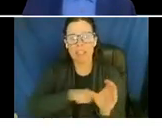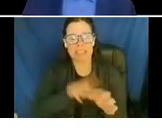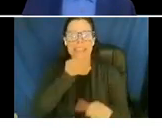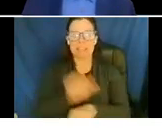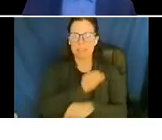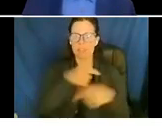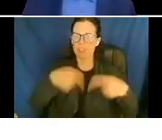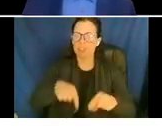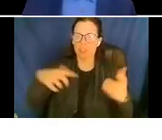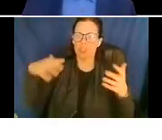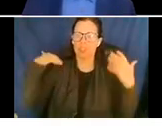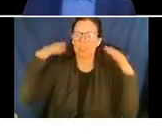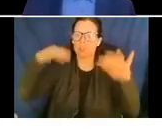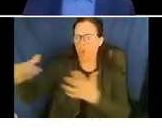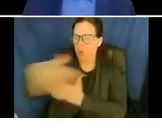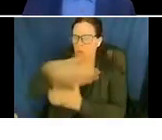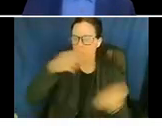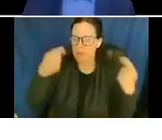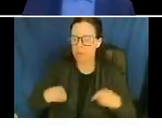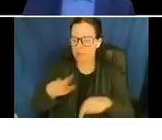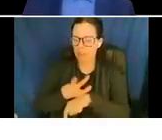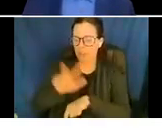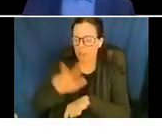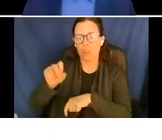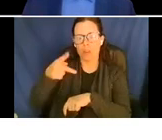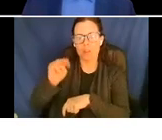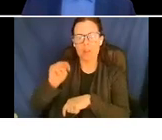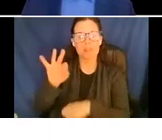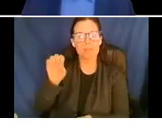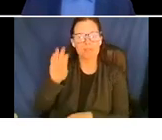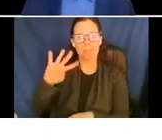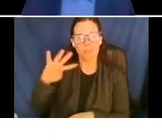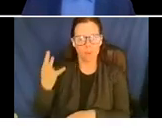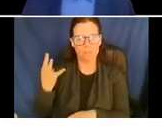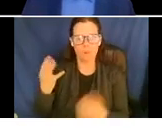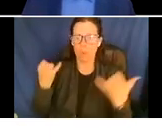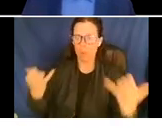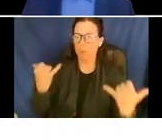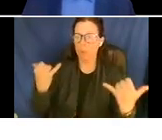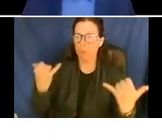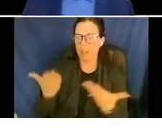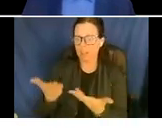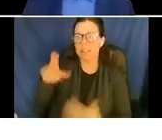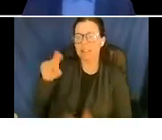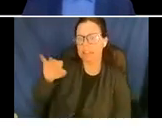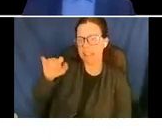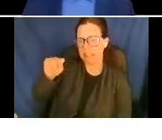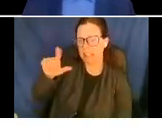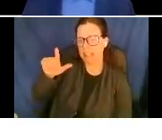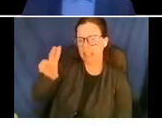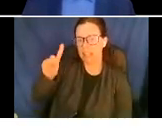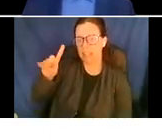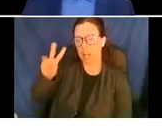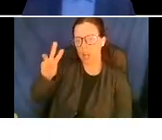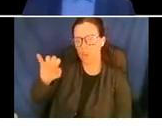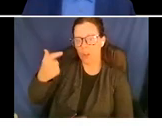having. It is 3:30 p.m. on February 4th. Today we have with us Nita Ludwig of the Rock Island County Health